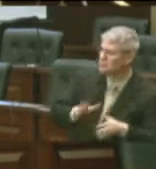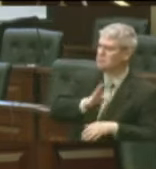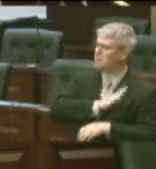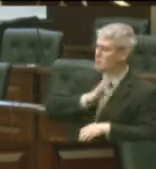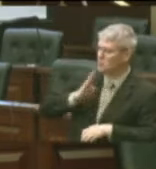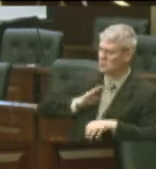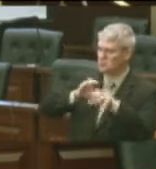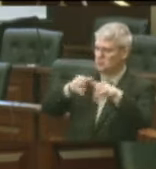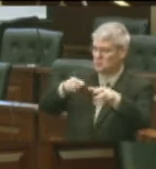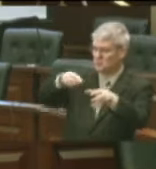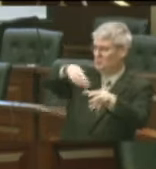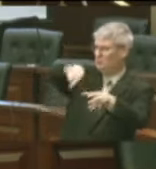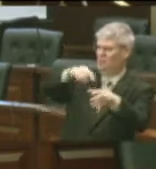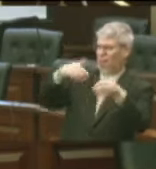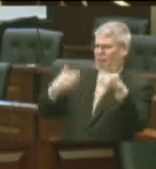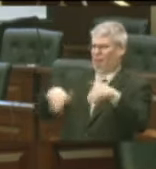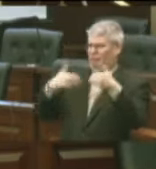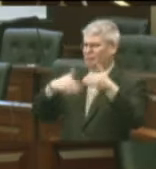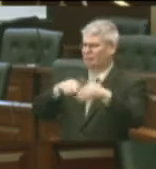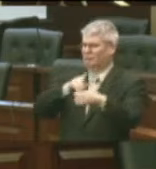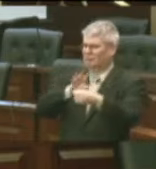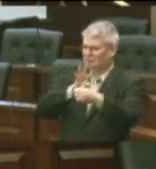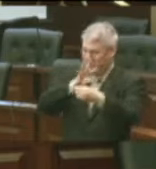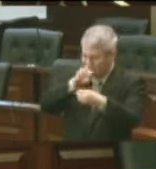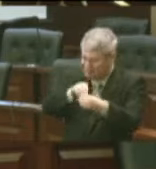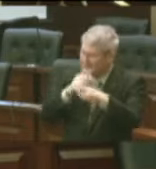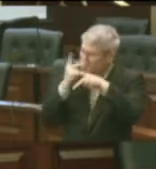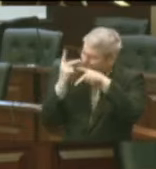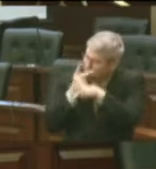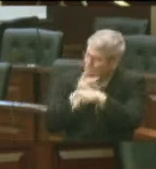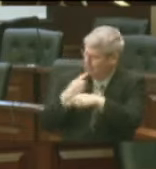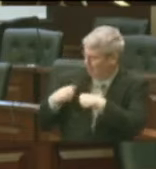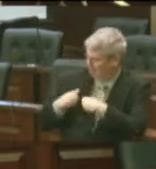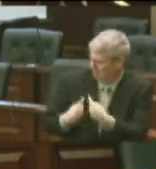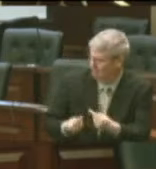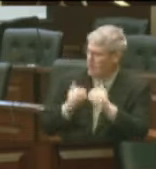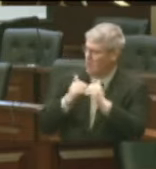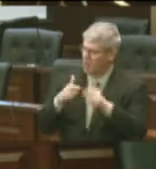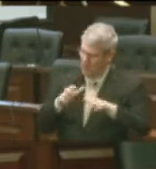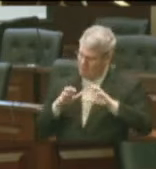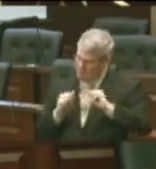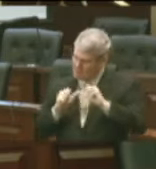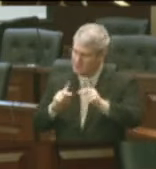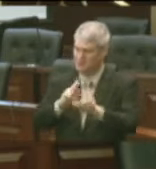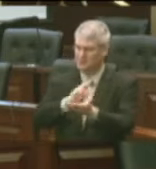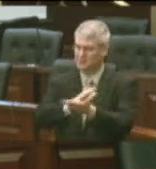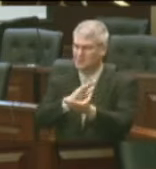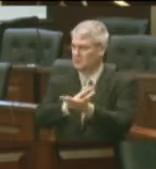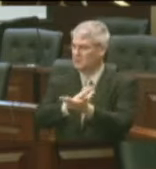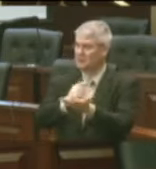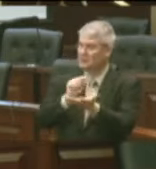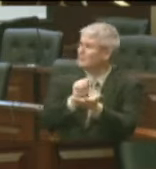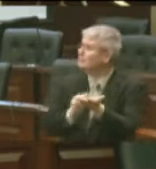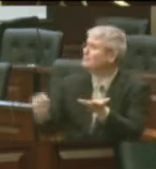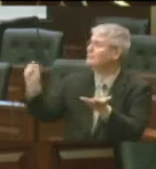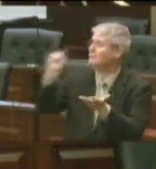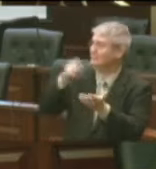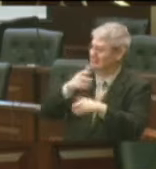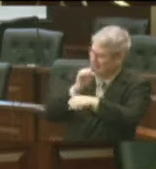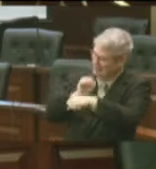back into session come fall time. And we're seeing that the fruits of their labor as we start school.